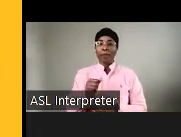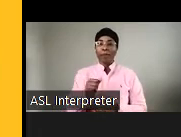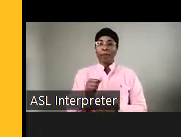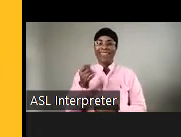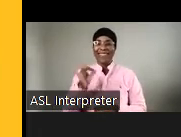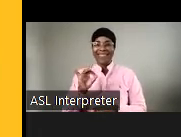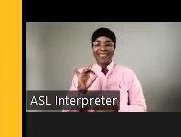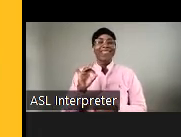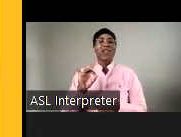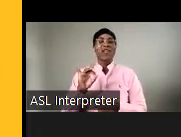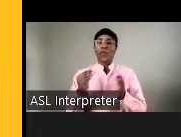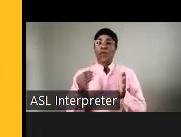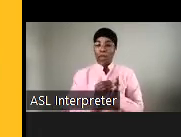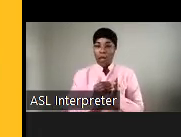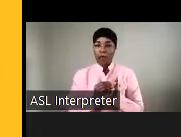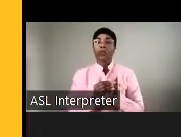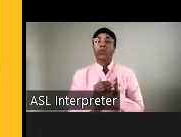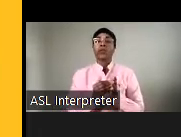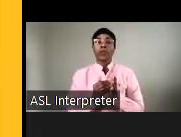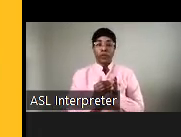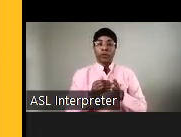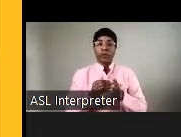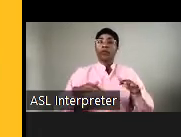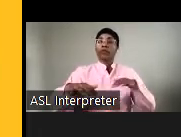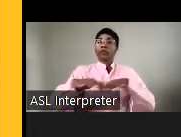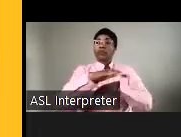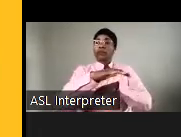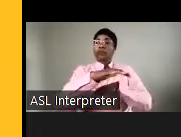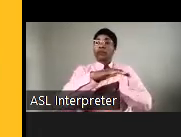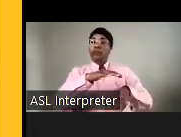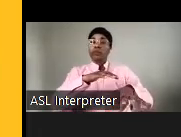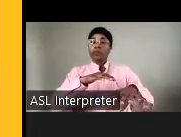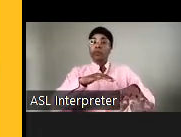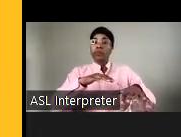nights on the ground in this 40,000 hectare